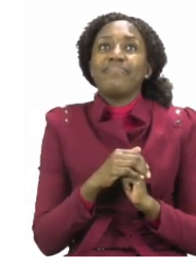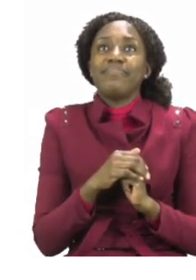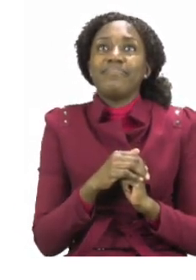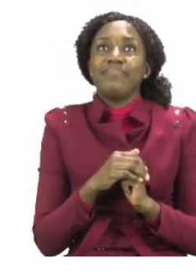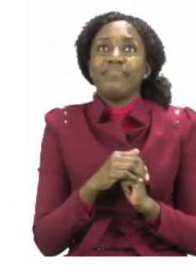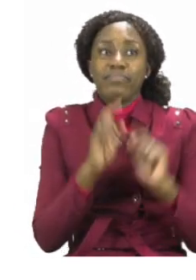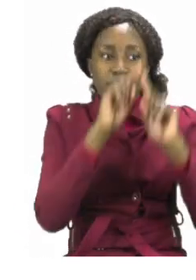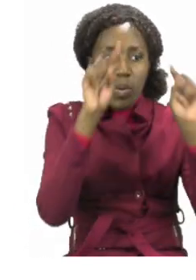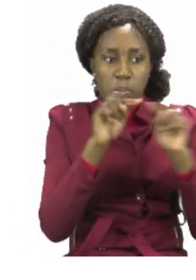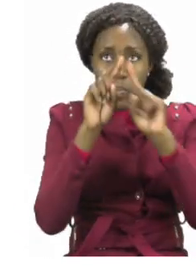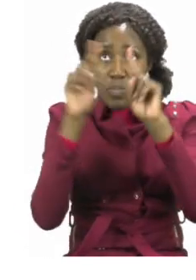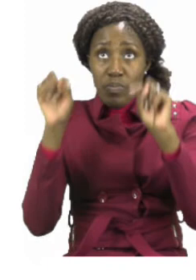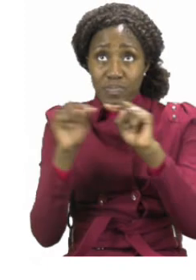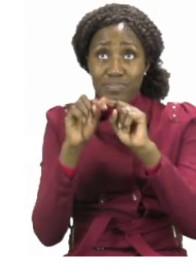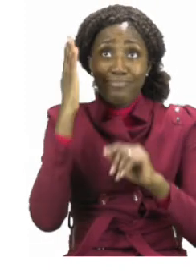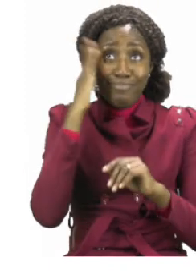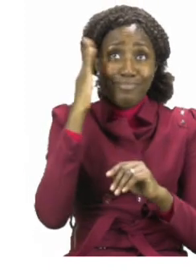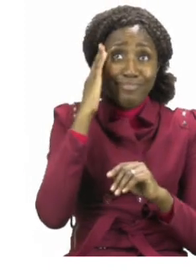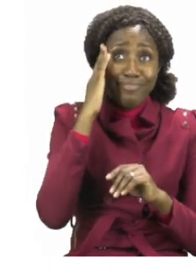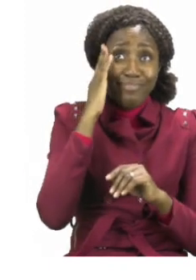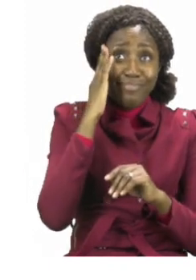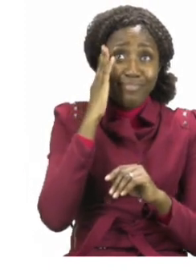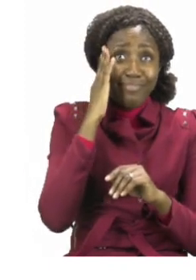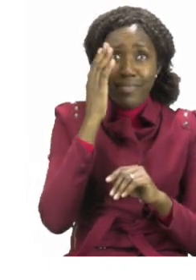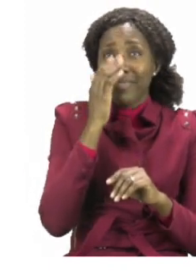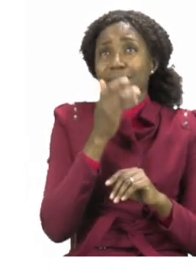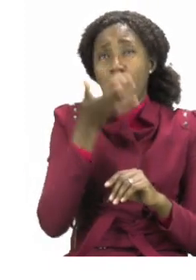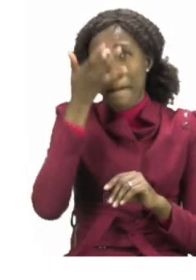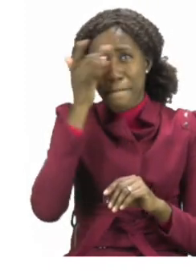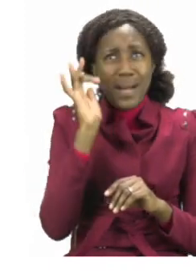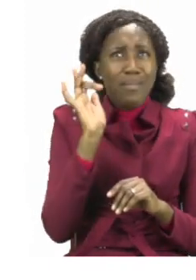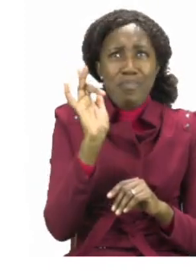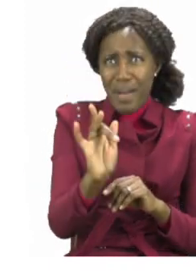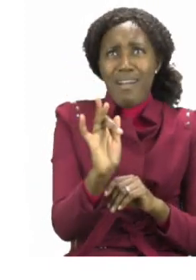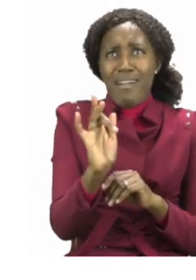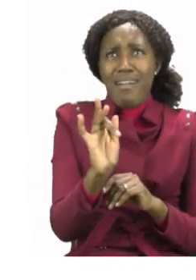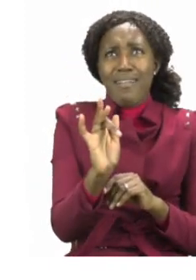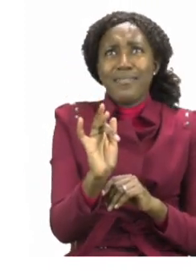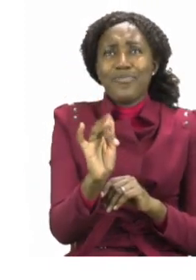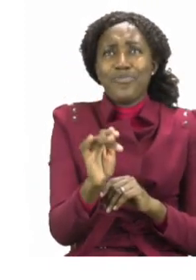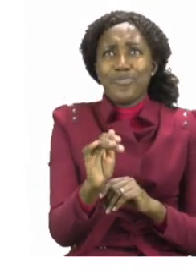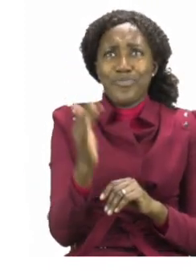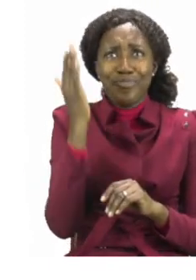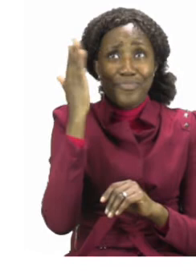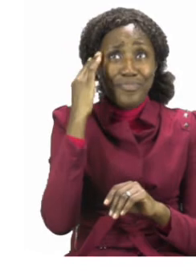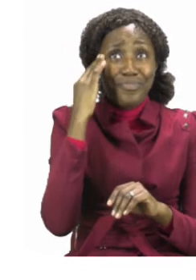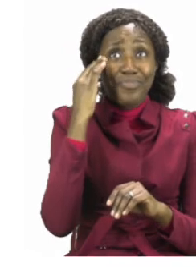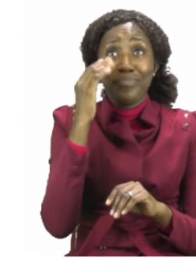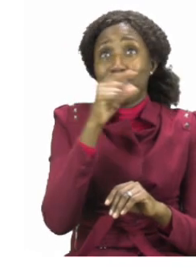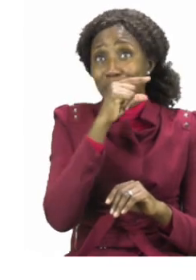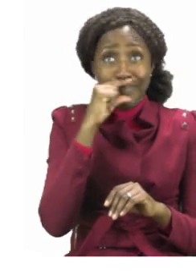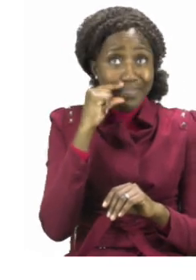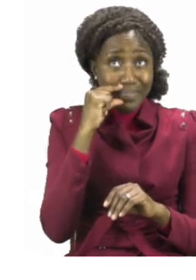girls, I know you are all so smart and will immediately be able to